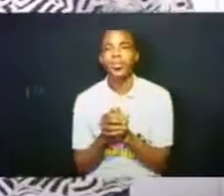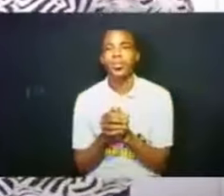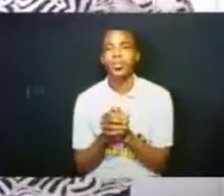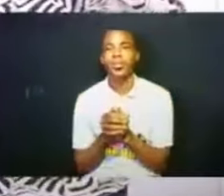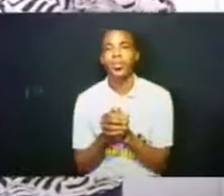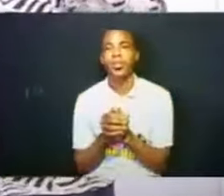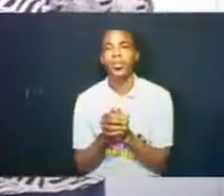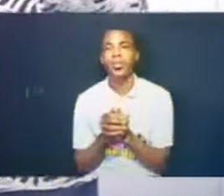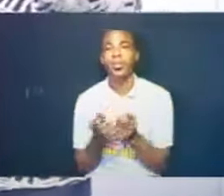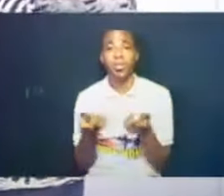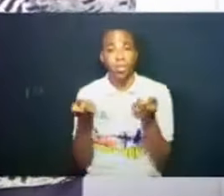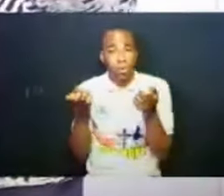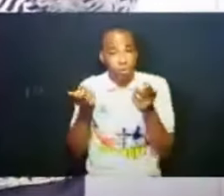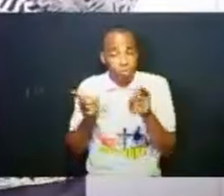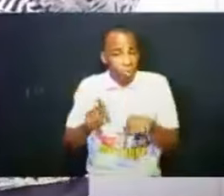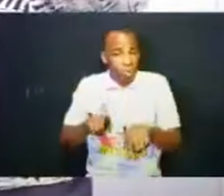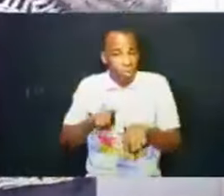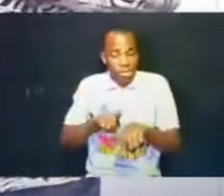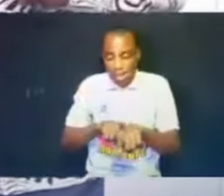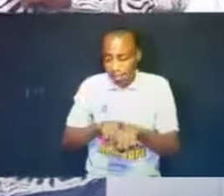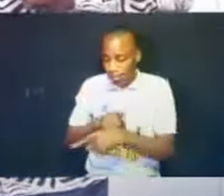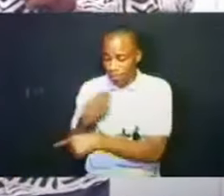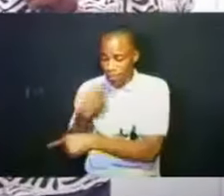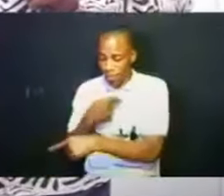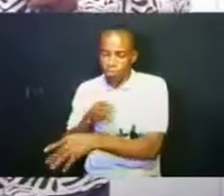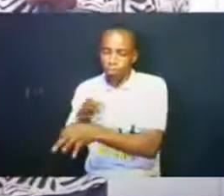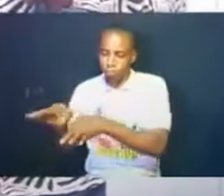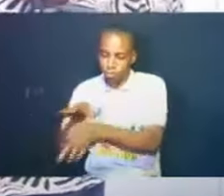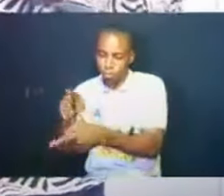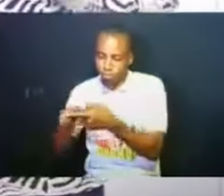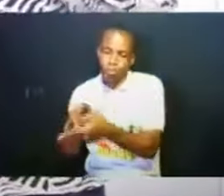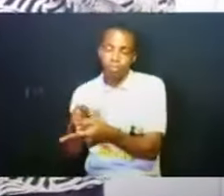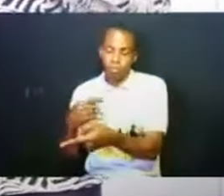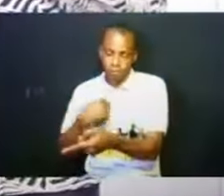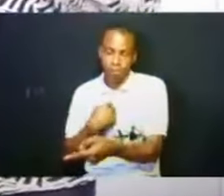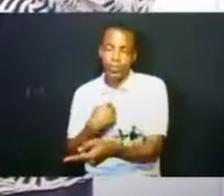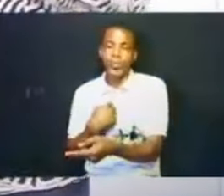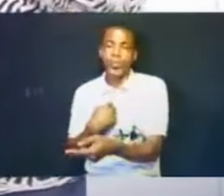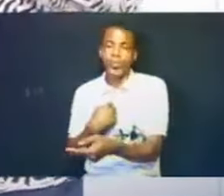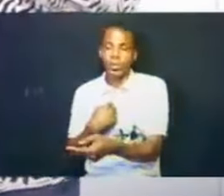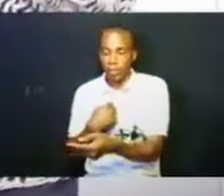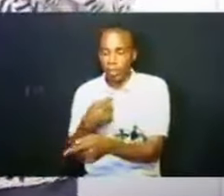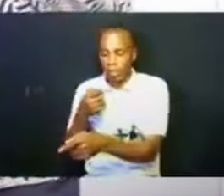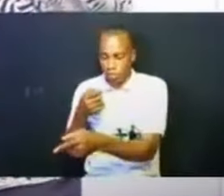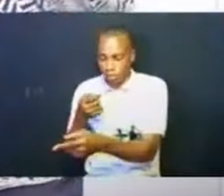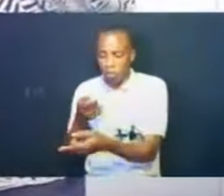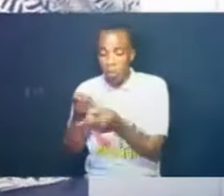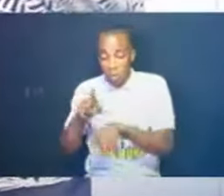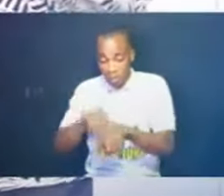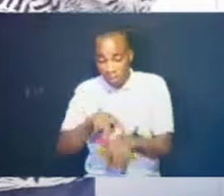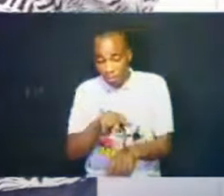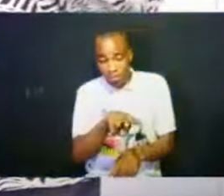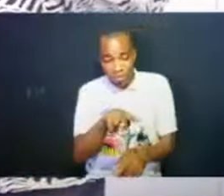the pastor actually expressed his fear, he decided that I should help him so that when he comes back in